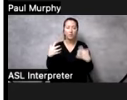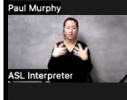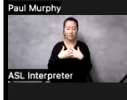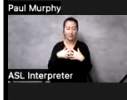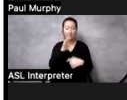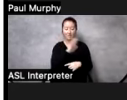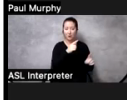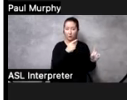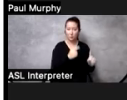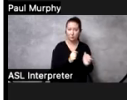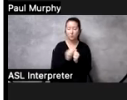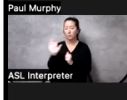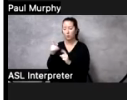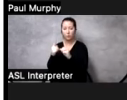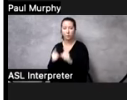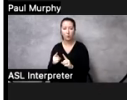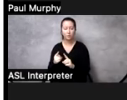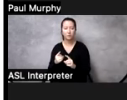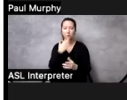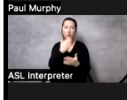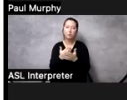with your goals and increase your time management.